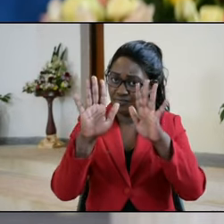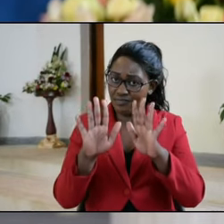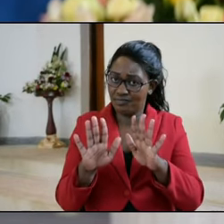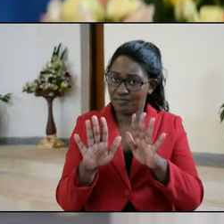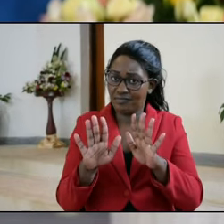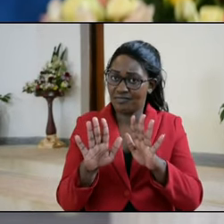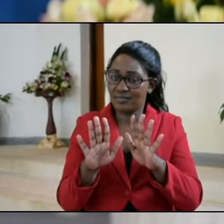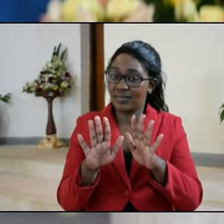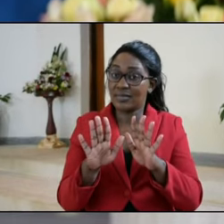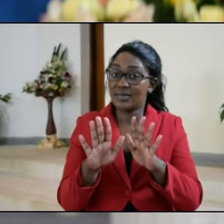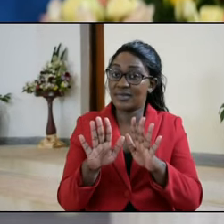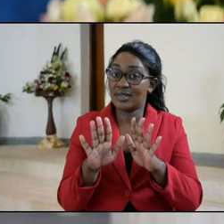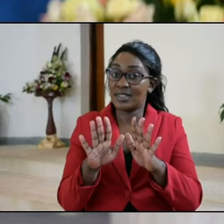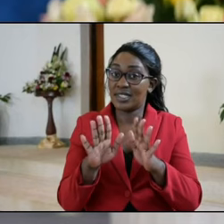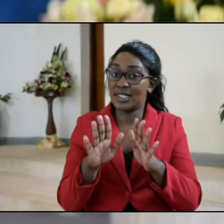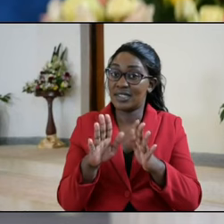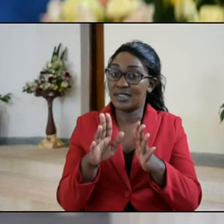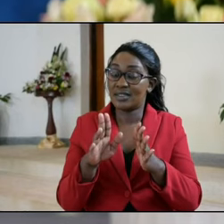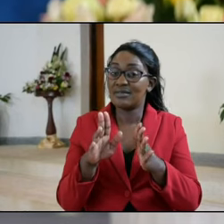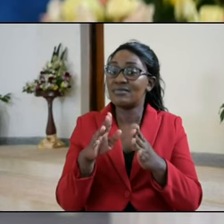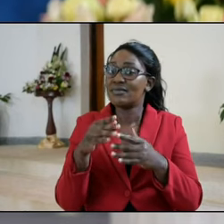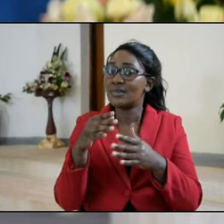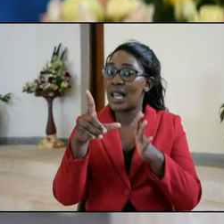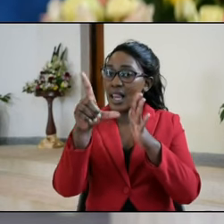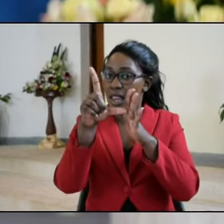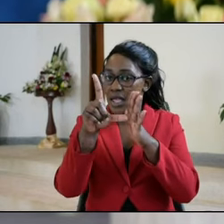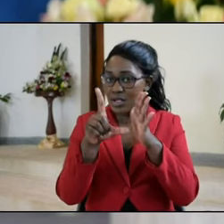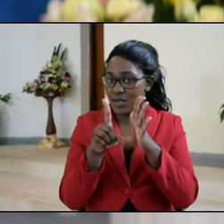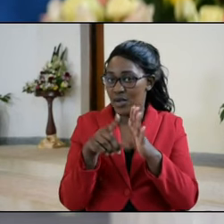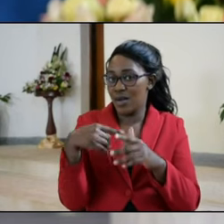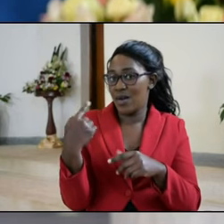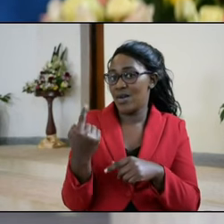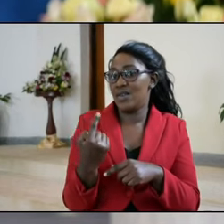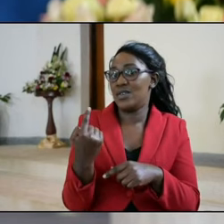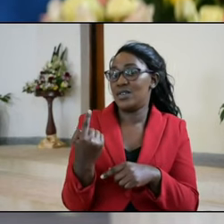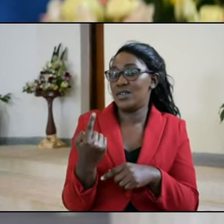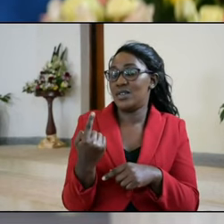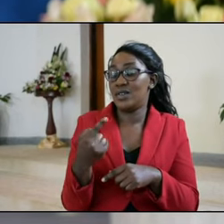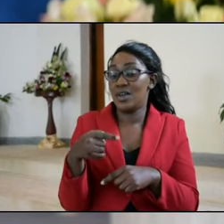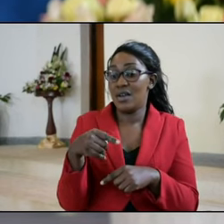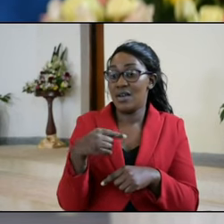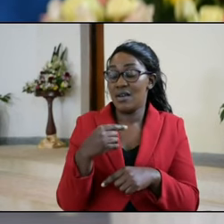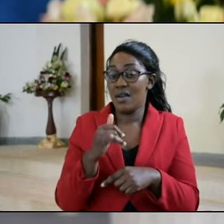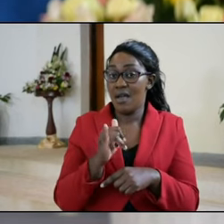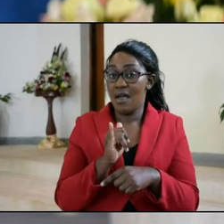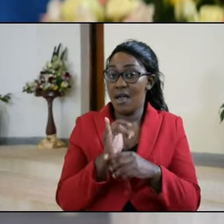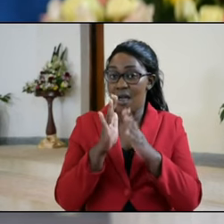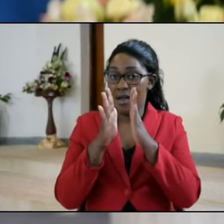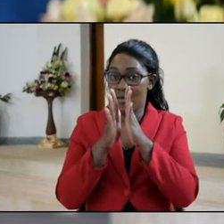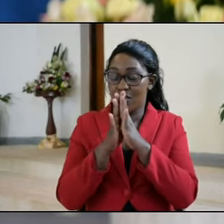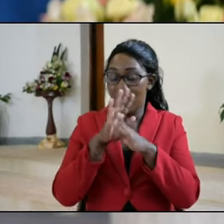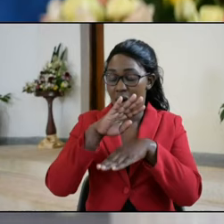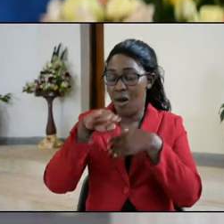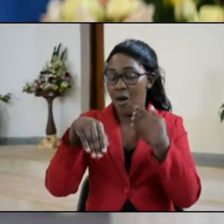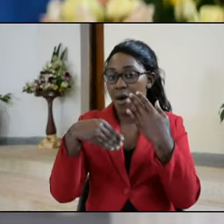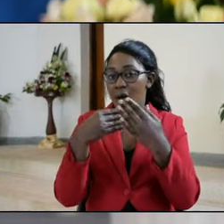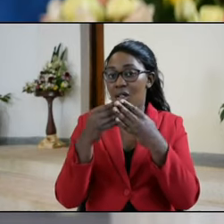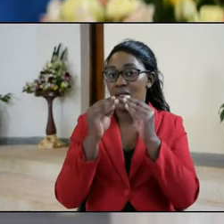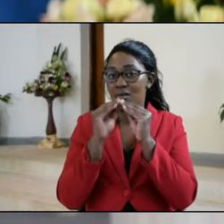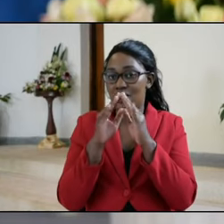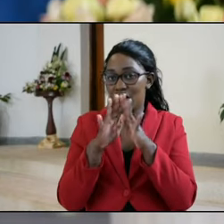we picked out in that lesson. And I pray that we will all be blessed as we do